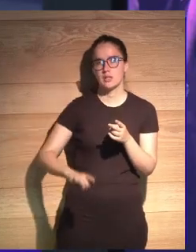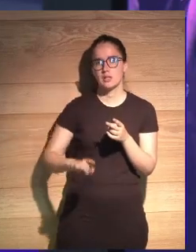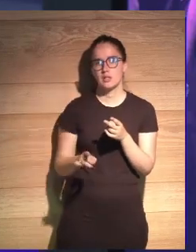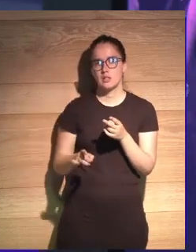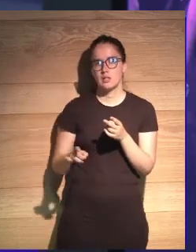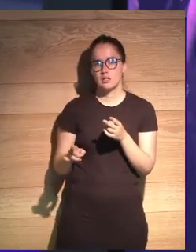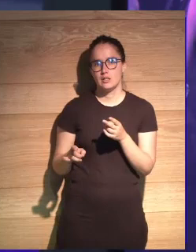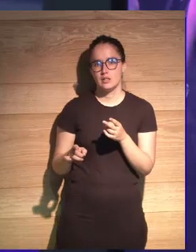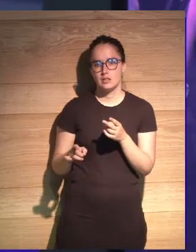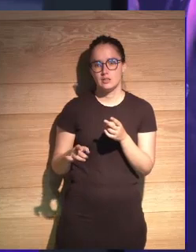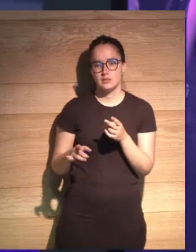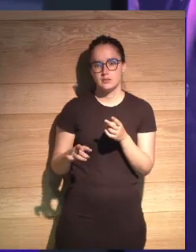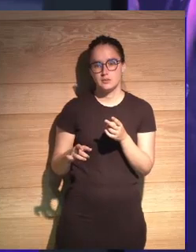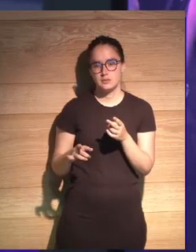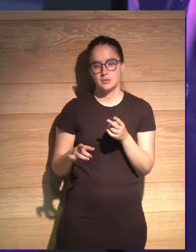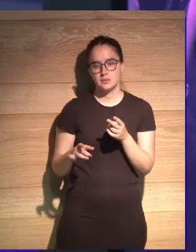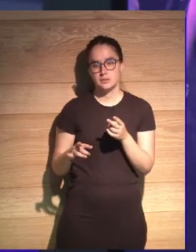process,